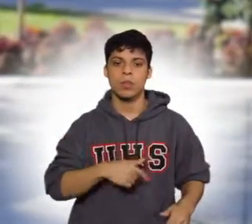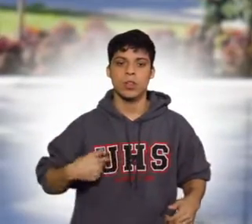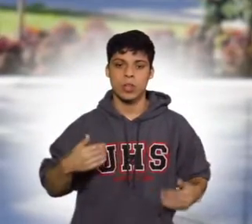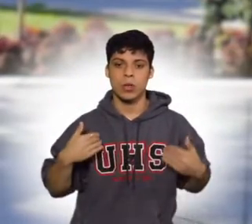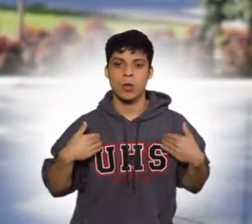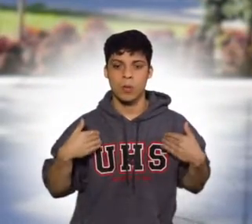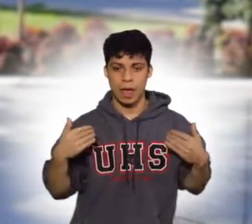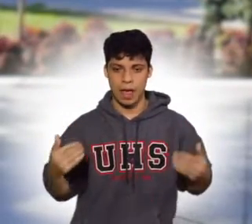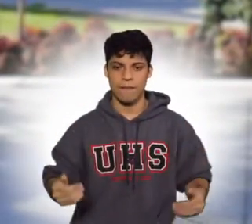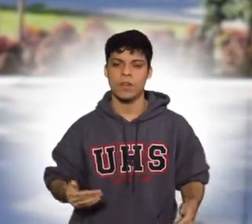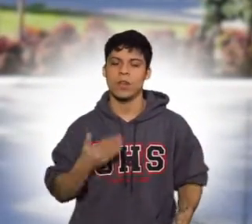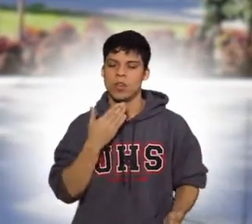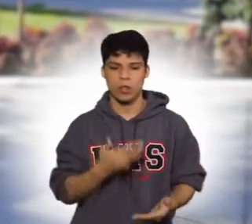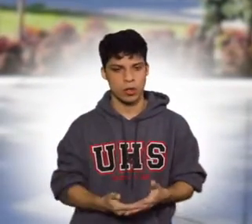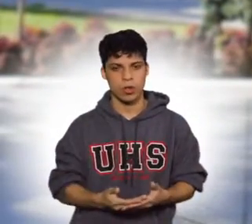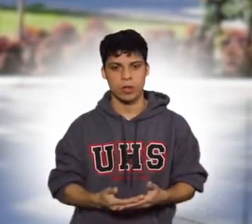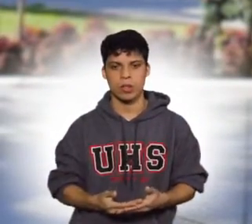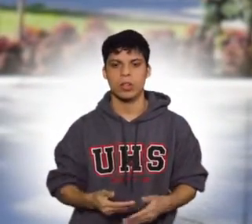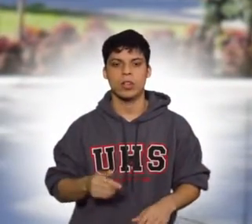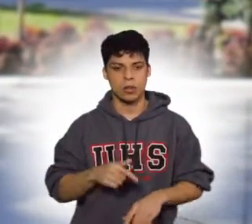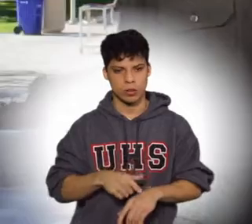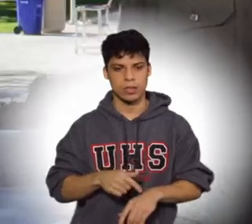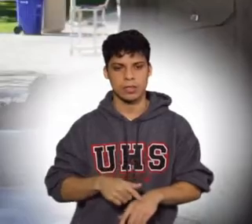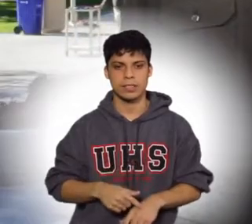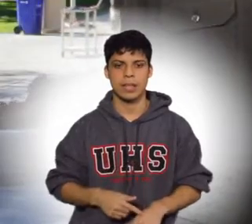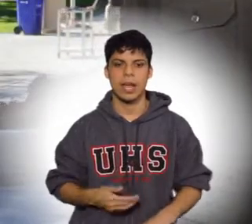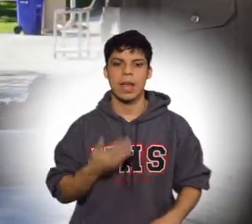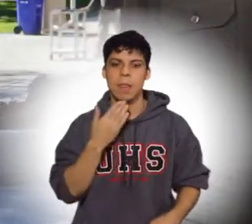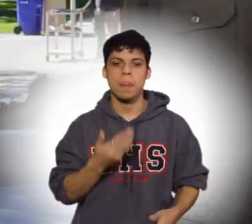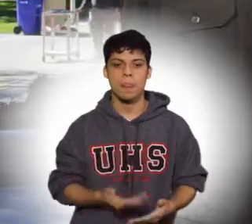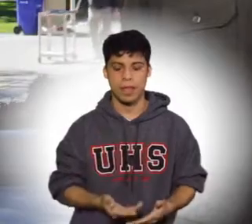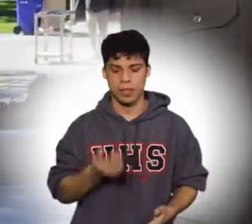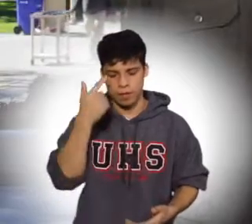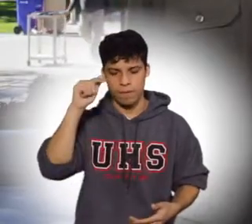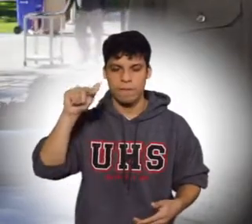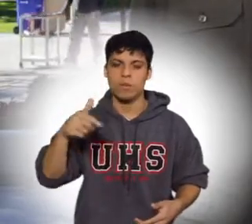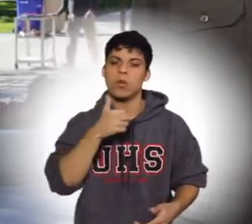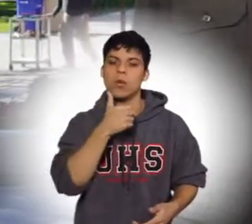one. So we hope you try out something new this week. Thank you for tuning